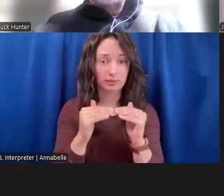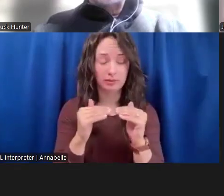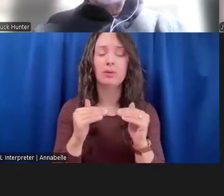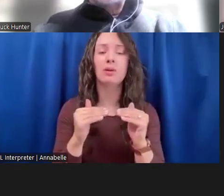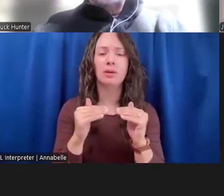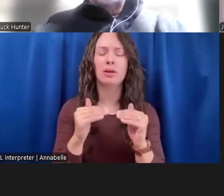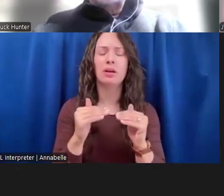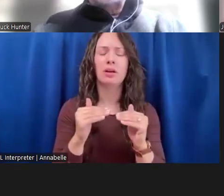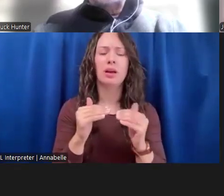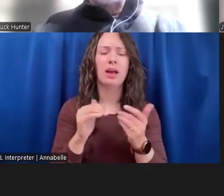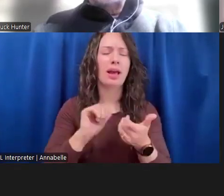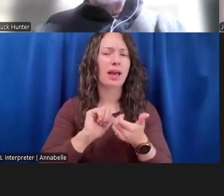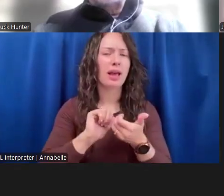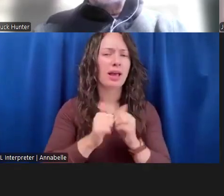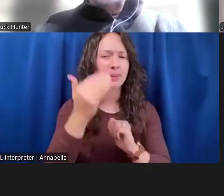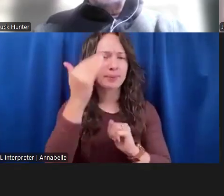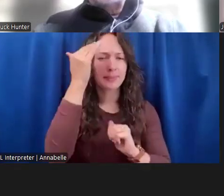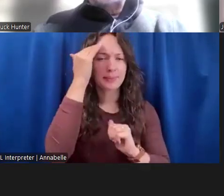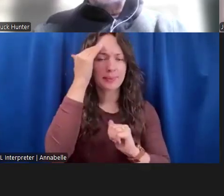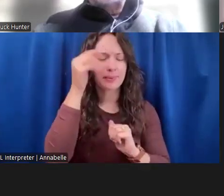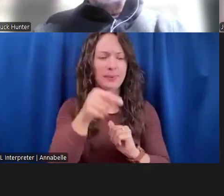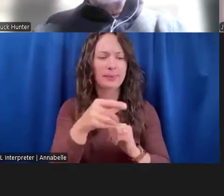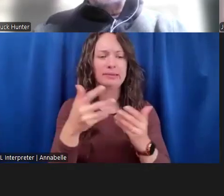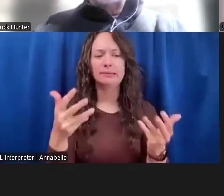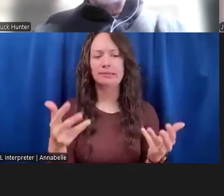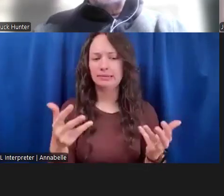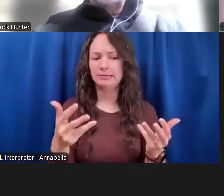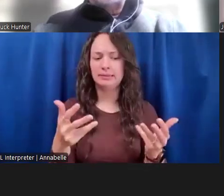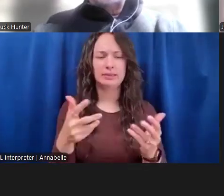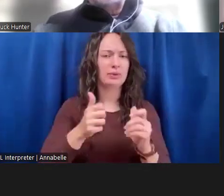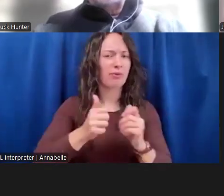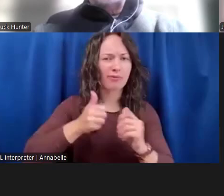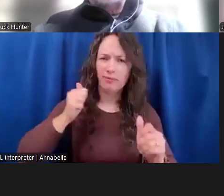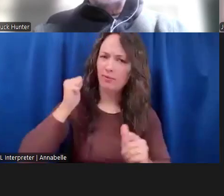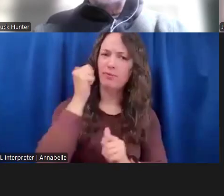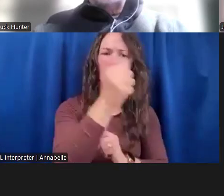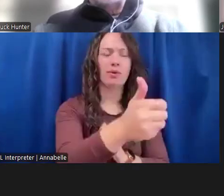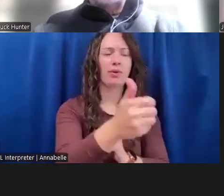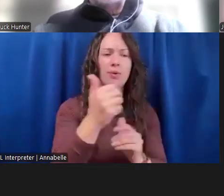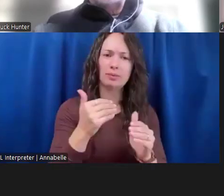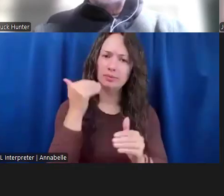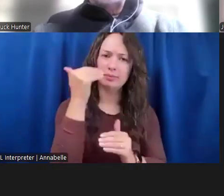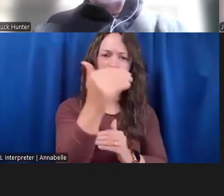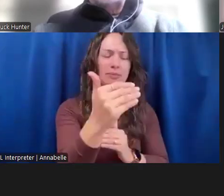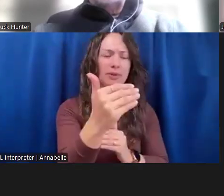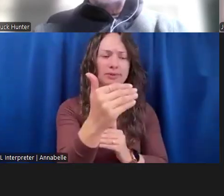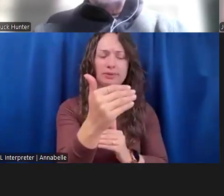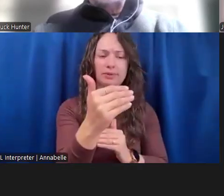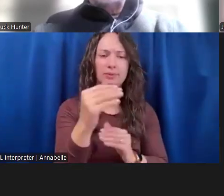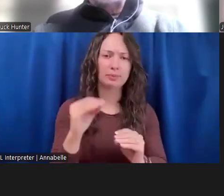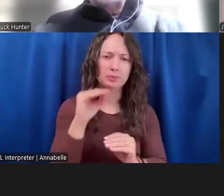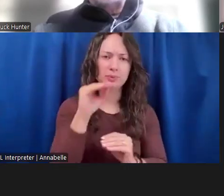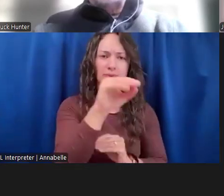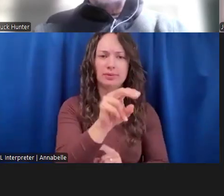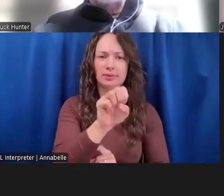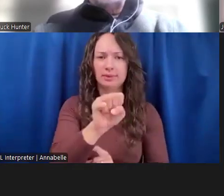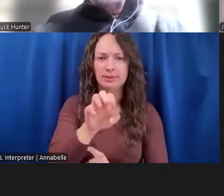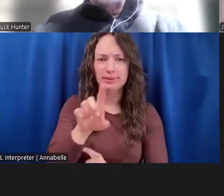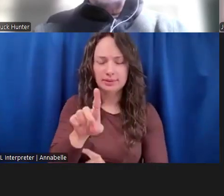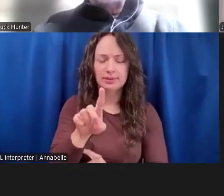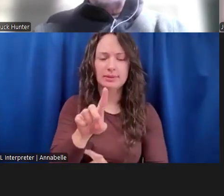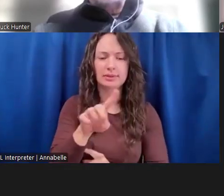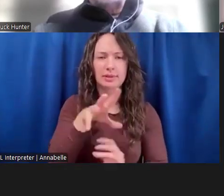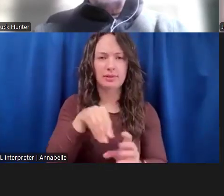when it's too far to move a seed within a zone, or what would guide